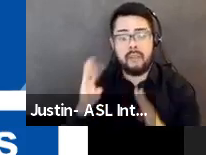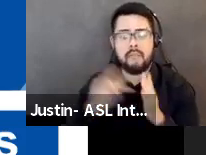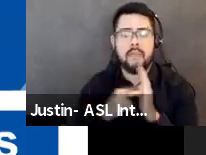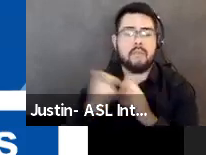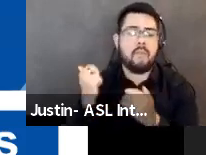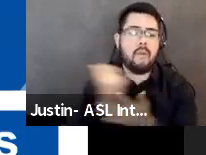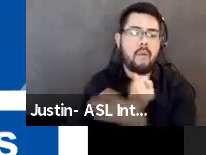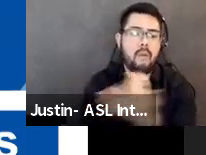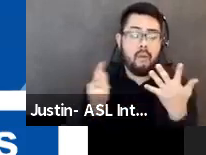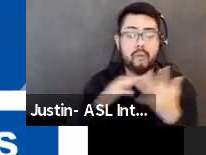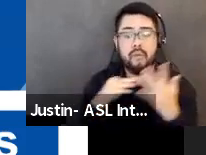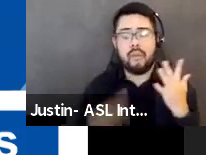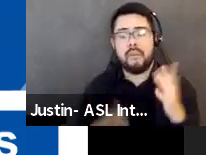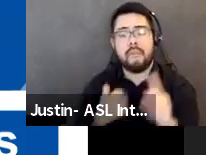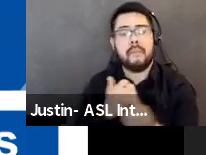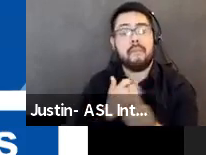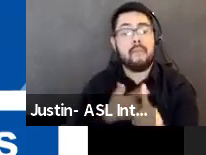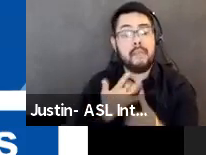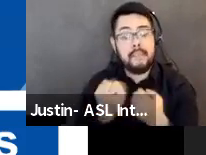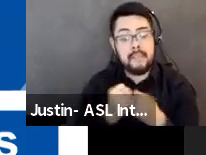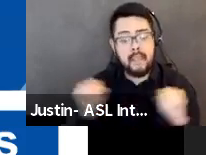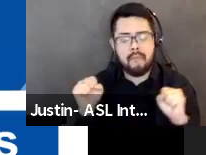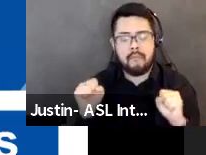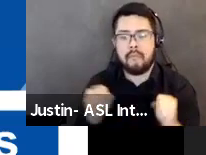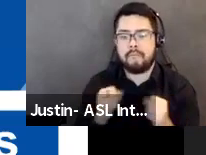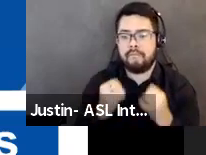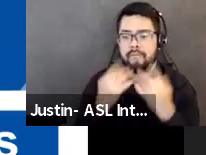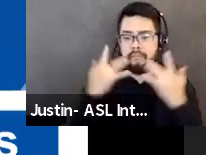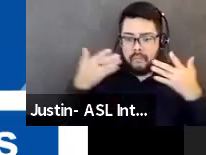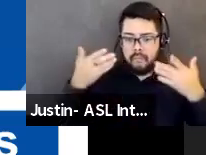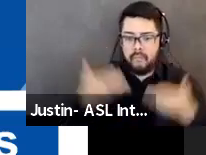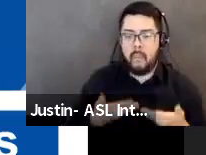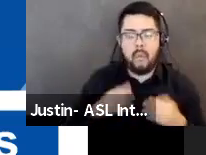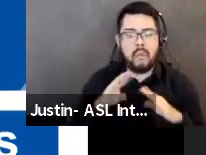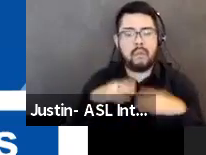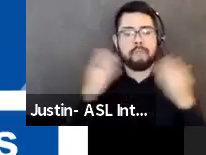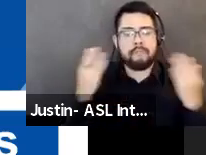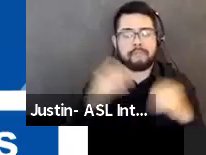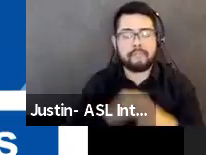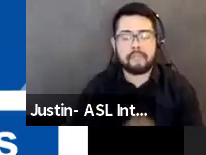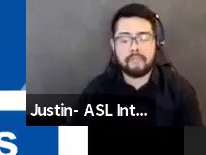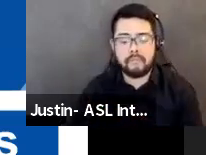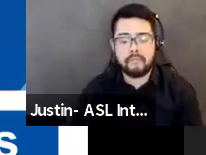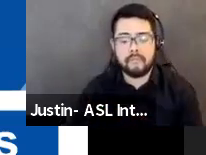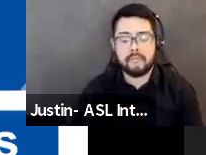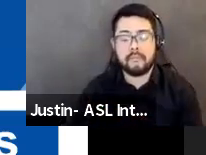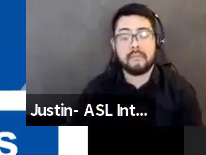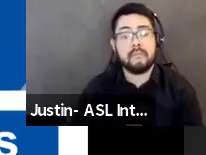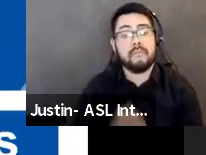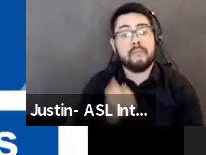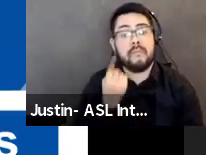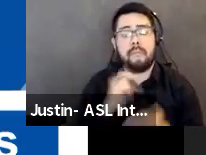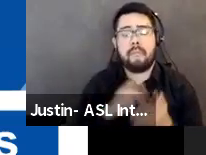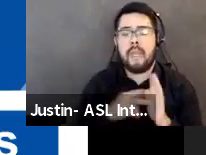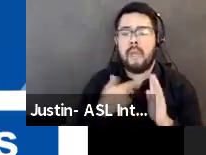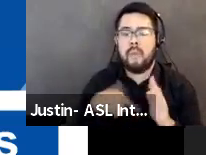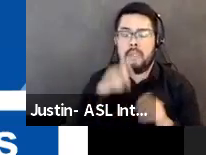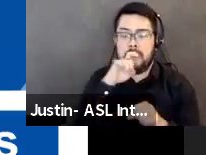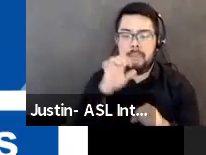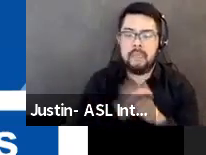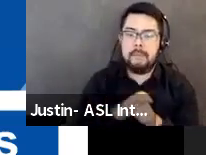students feel safe and welcome and throughout this we are committed to continuing to do